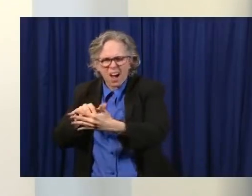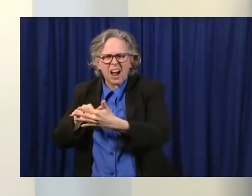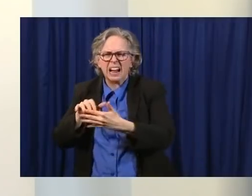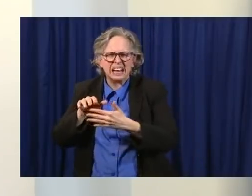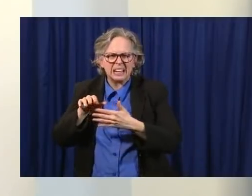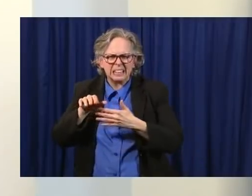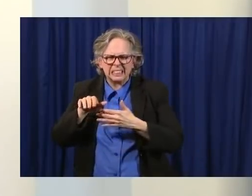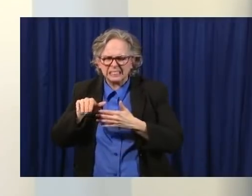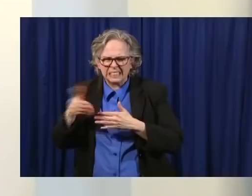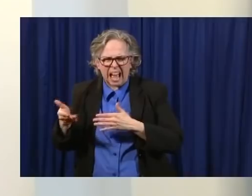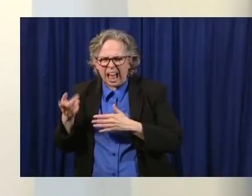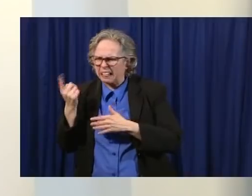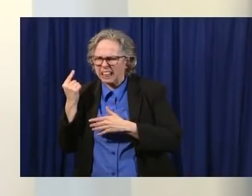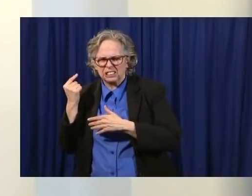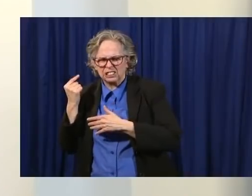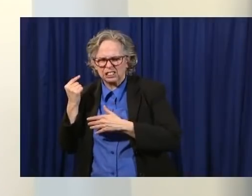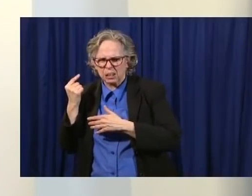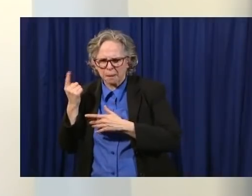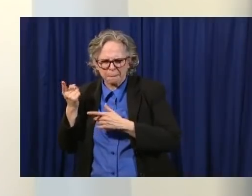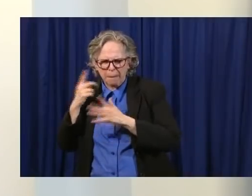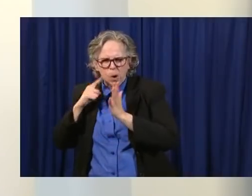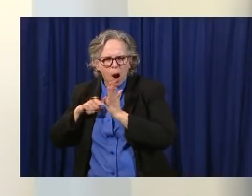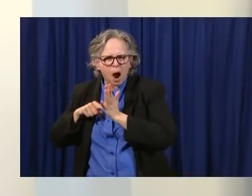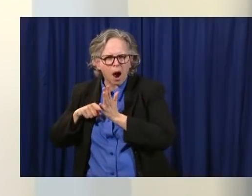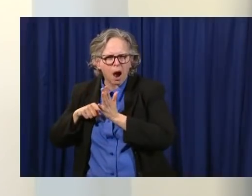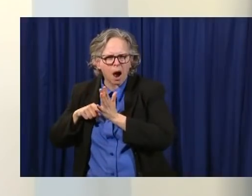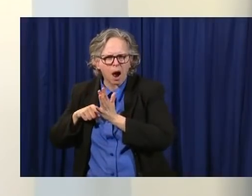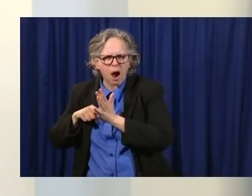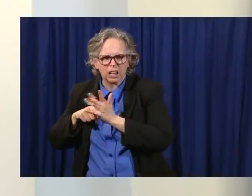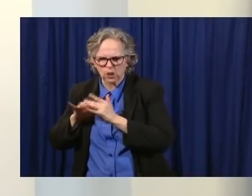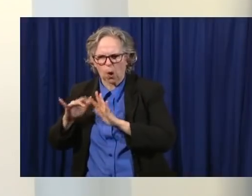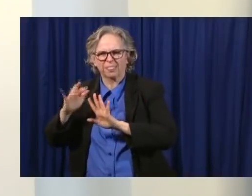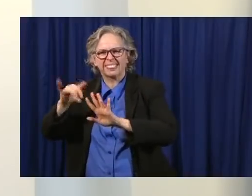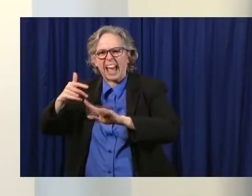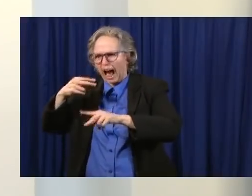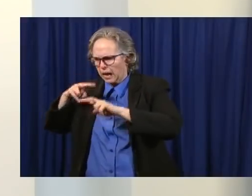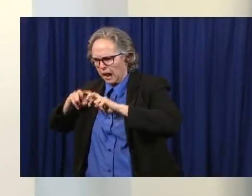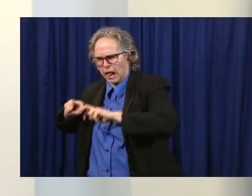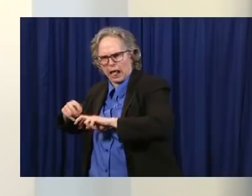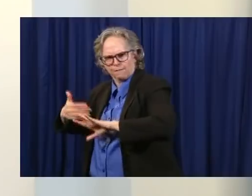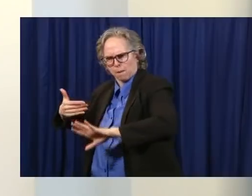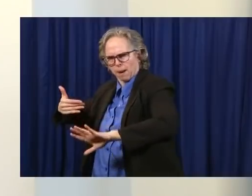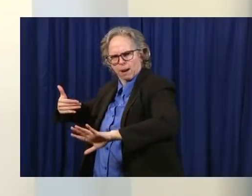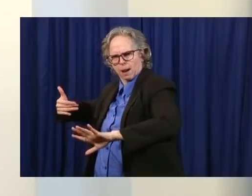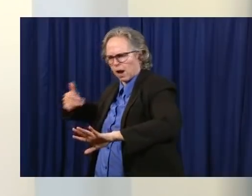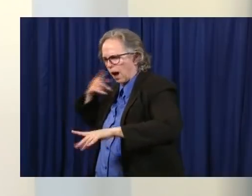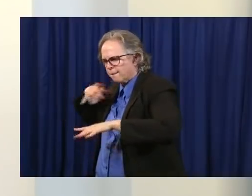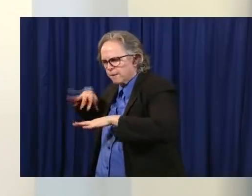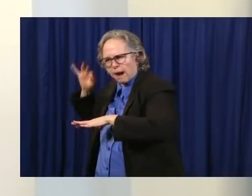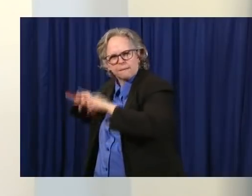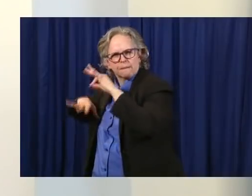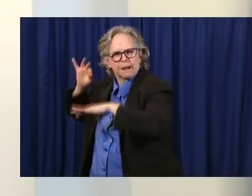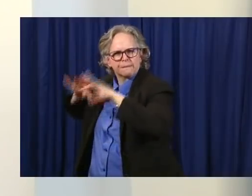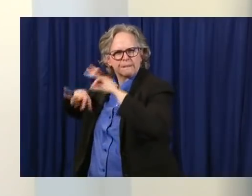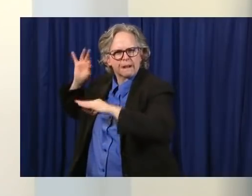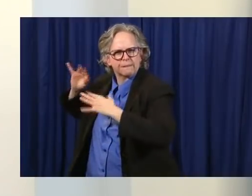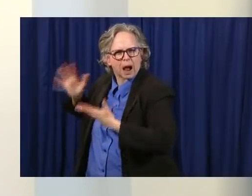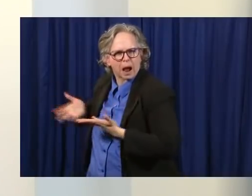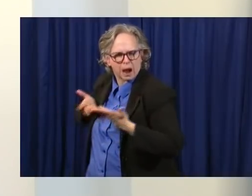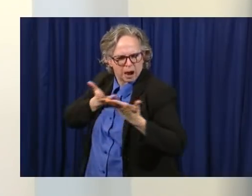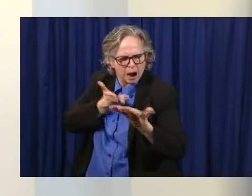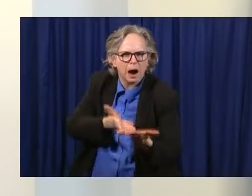are excess deaths. So there are a number of things we're looking in the future at positivity rates of tests. So there's a lot of